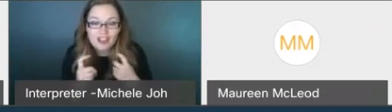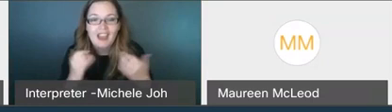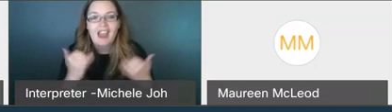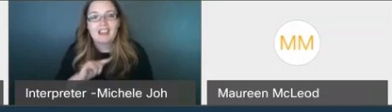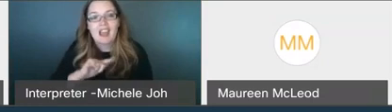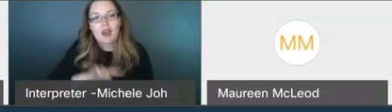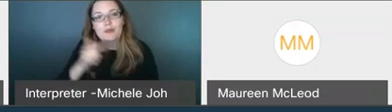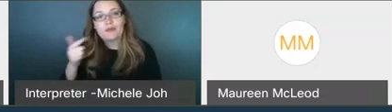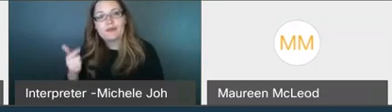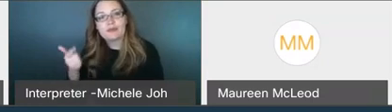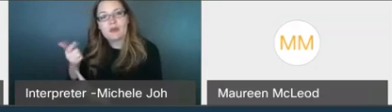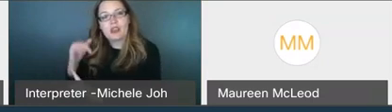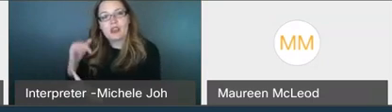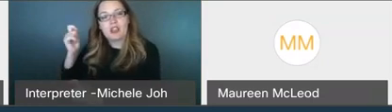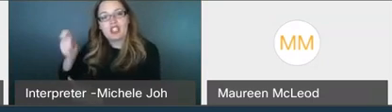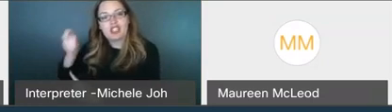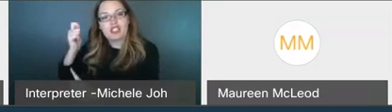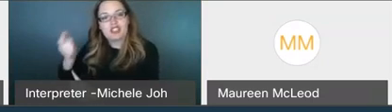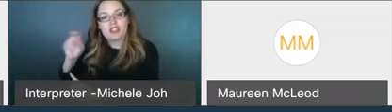to Judge Meyer right now.